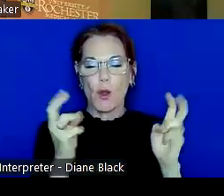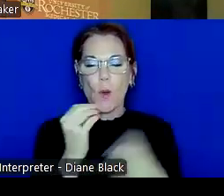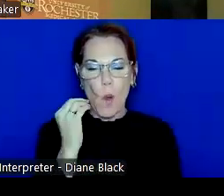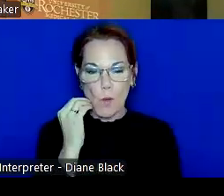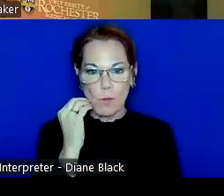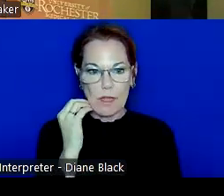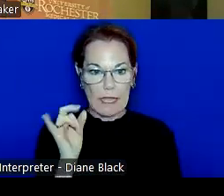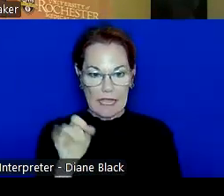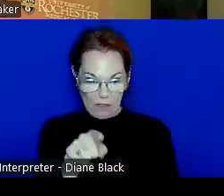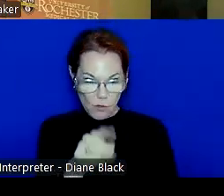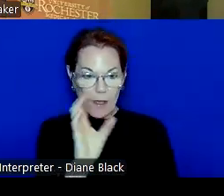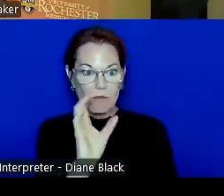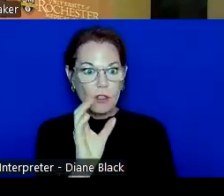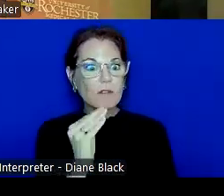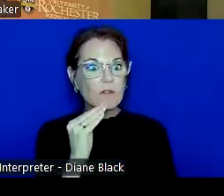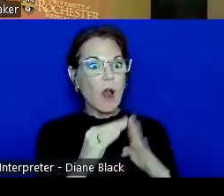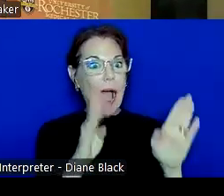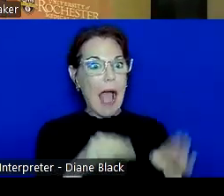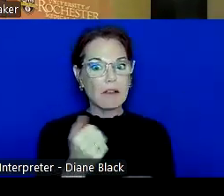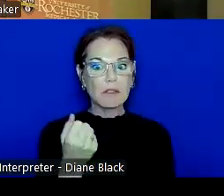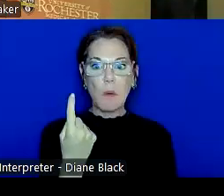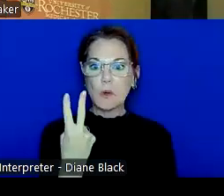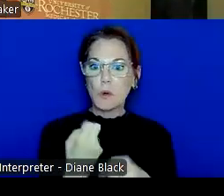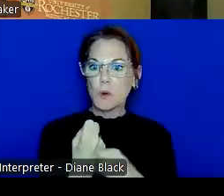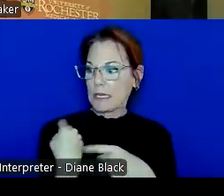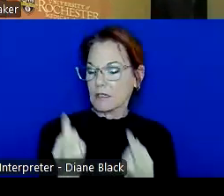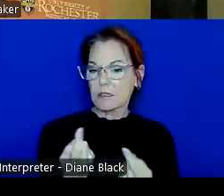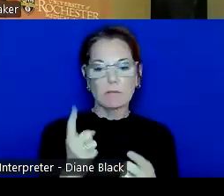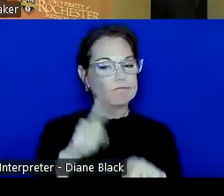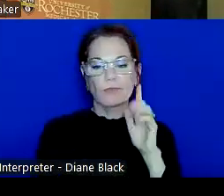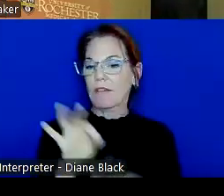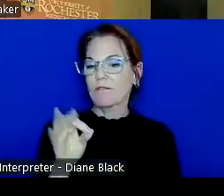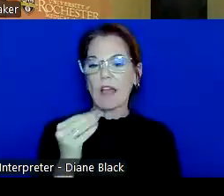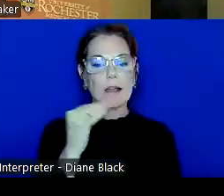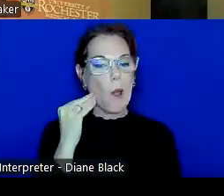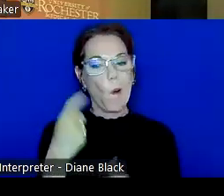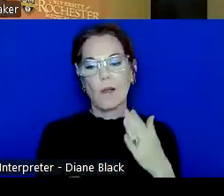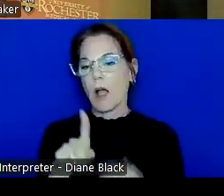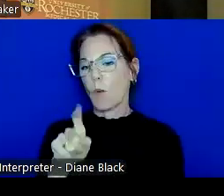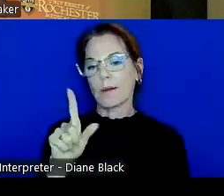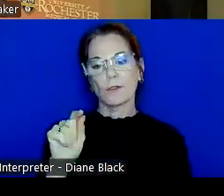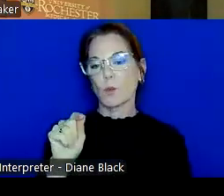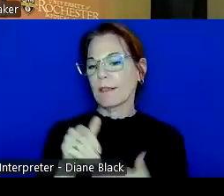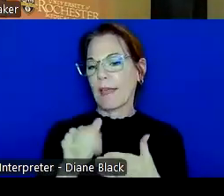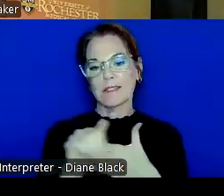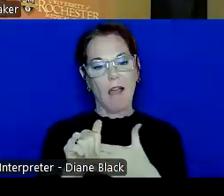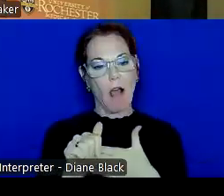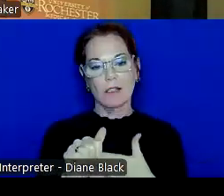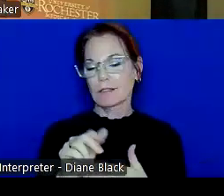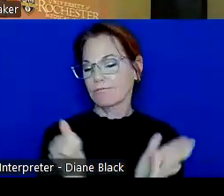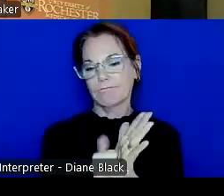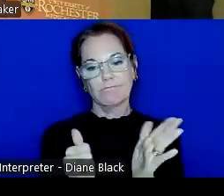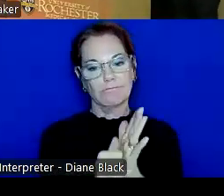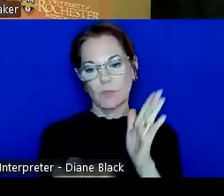anyone here has looked for a house in the last few years, there's not a home for $125,000 in Rochester suburbs, right? So keeping some